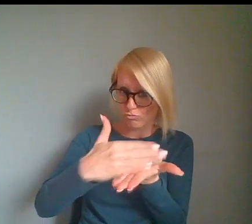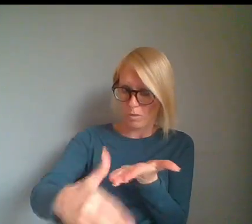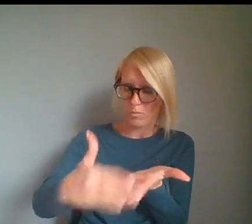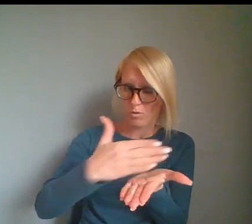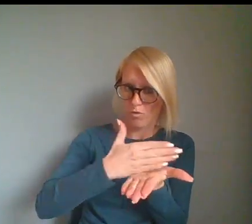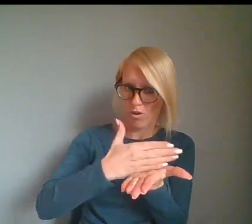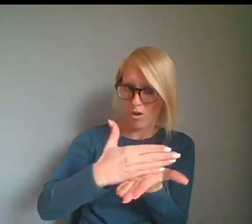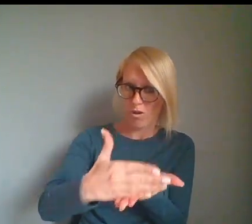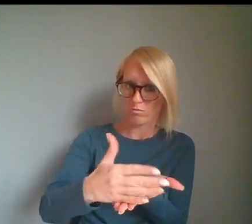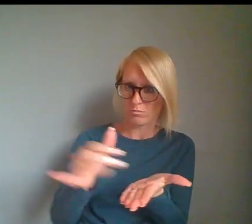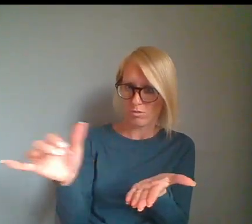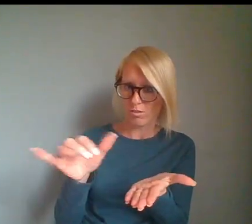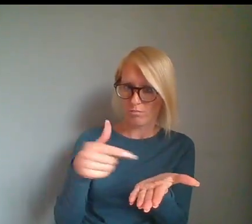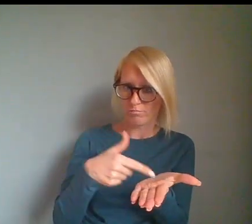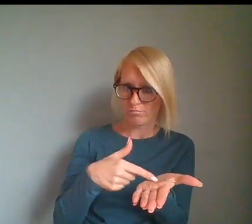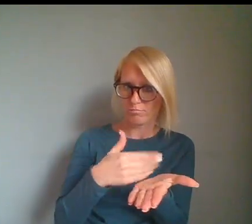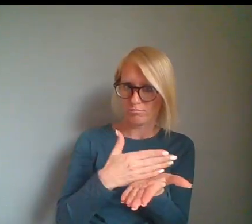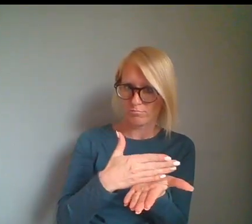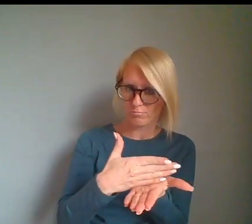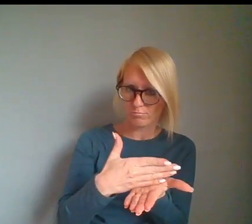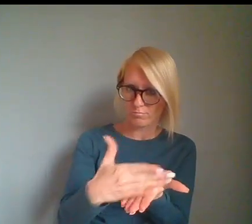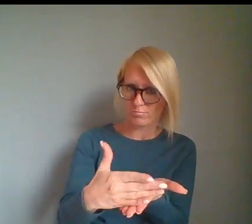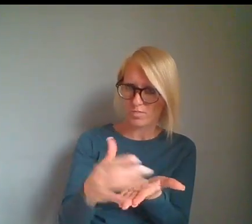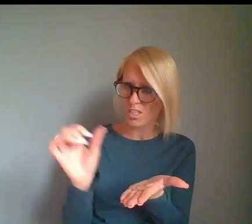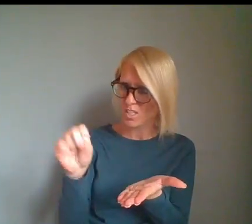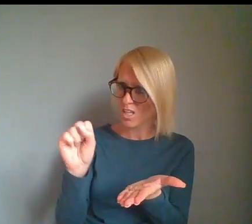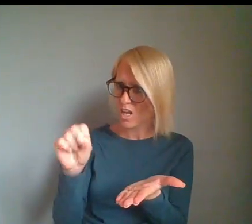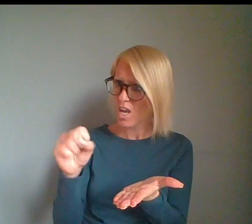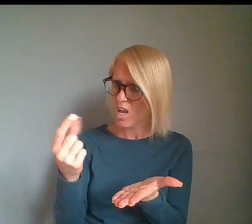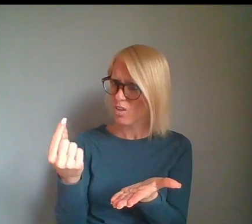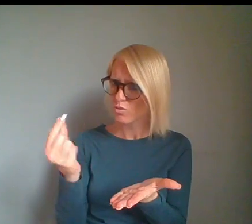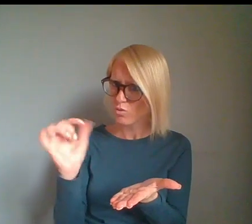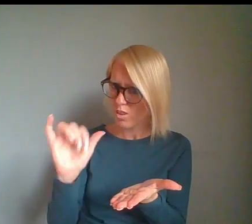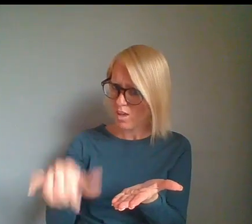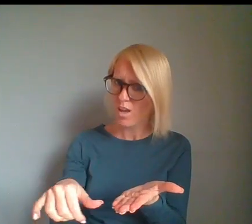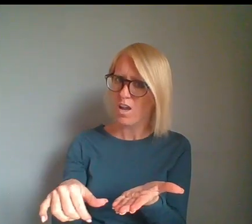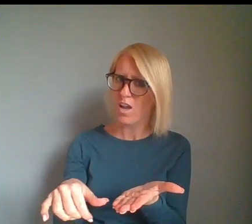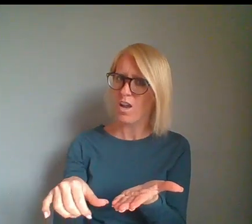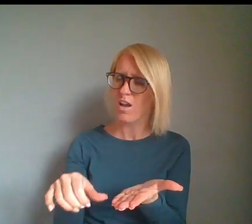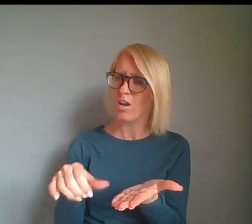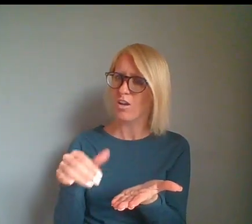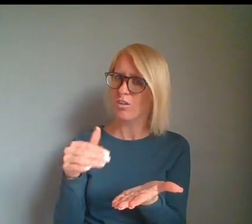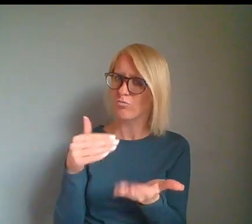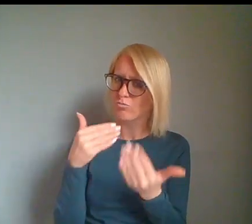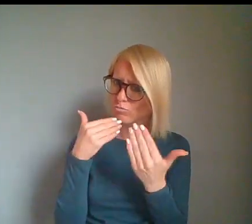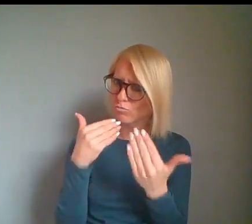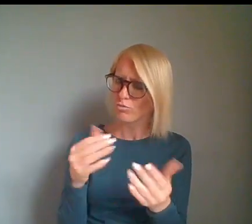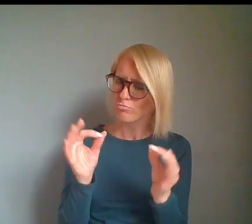like, yeah, you can do that. There you go. That works good.